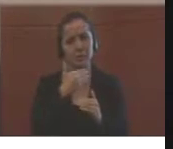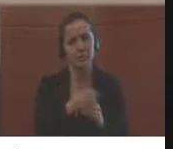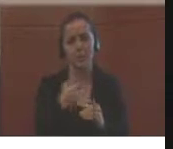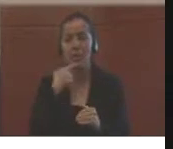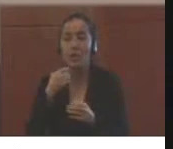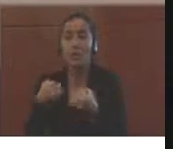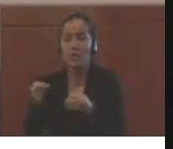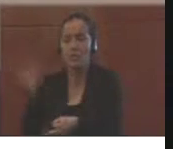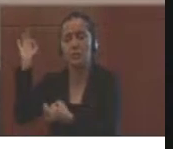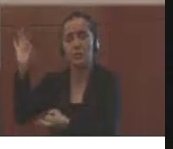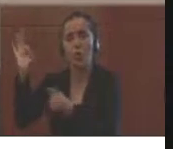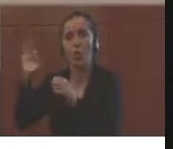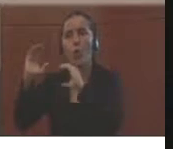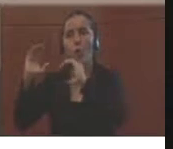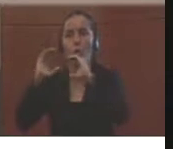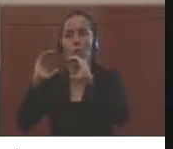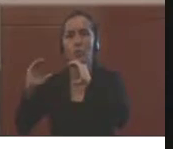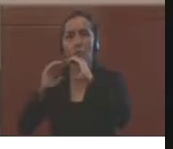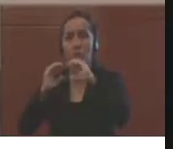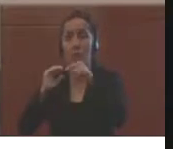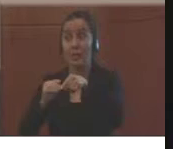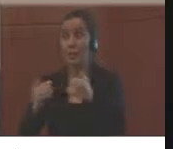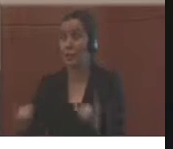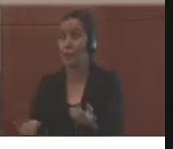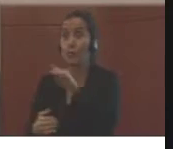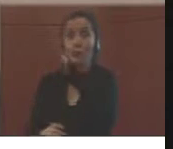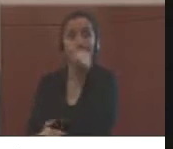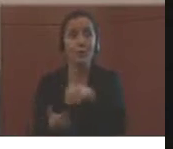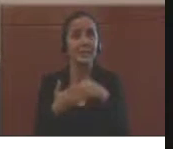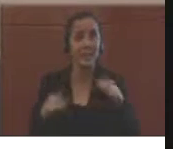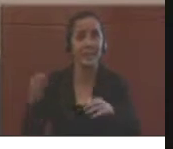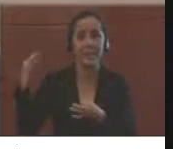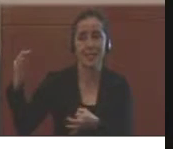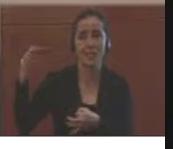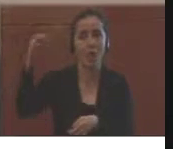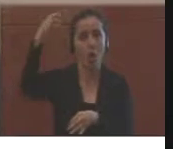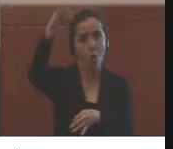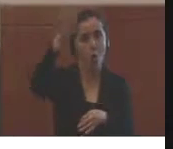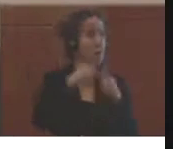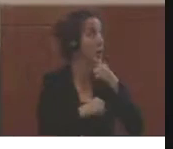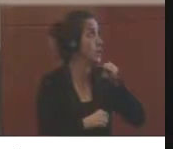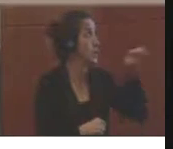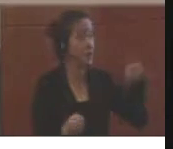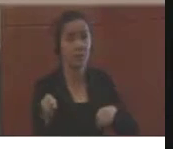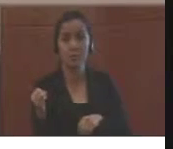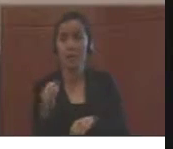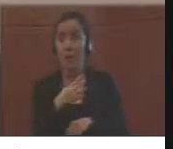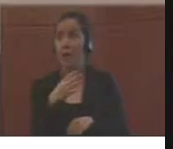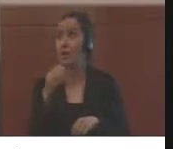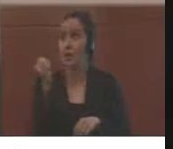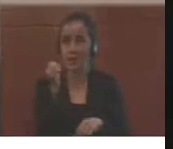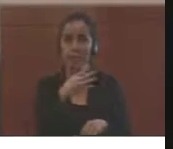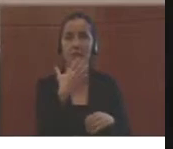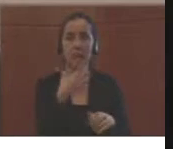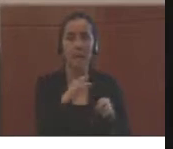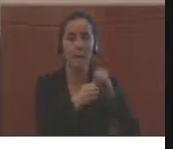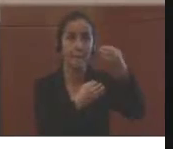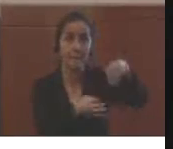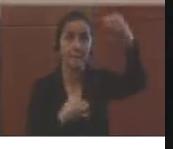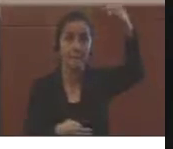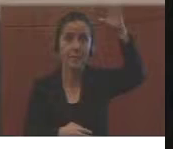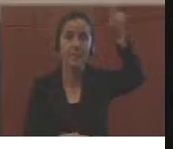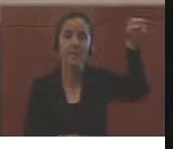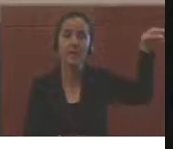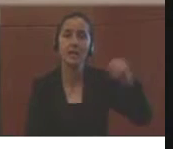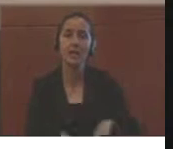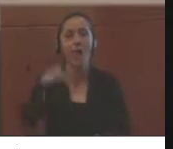have followed in order to draft the communique that you have in front of you and which is also being